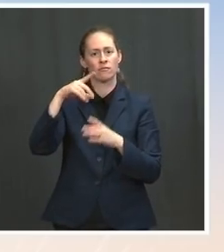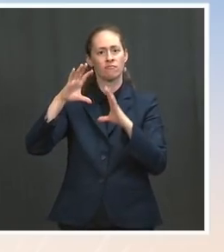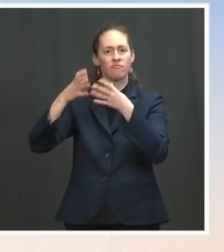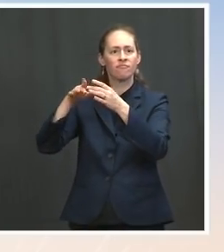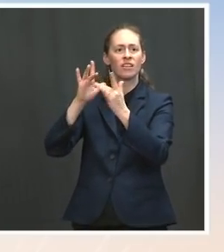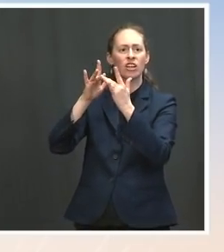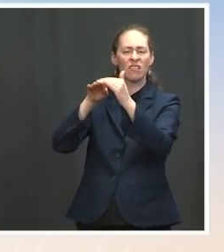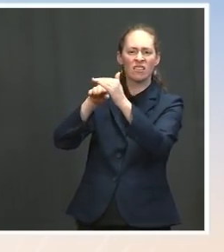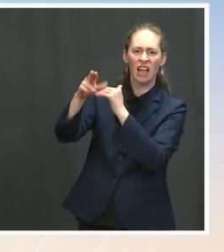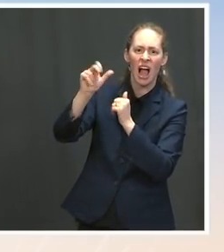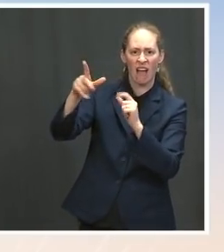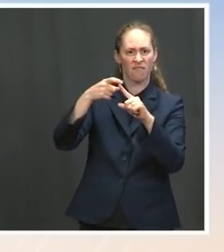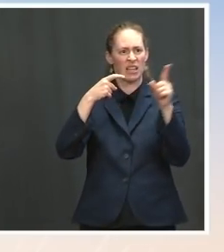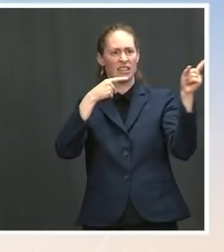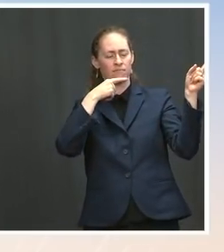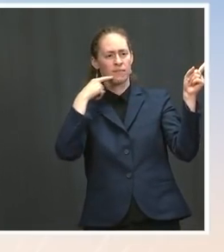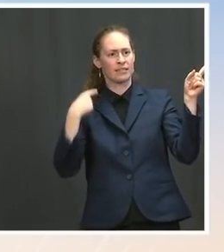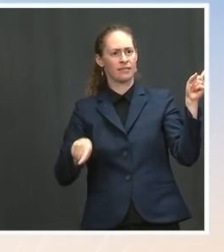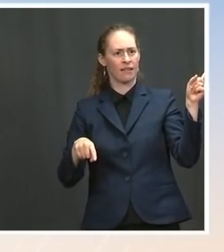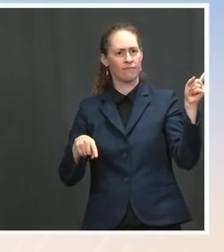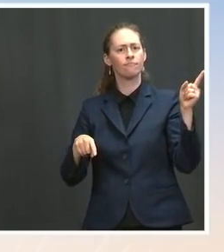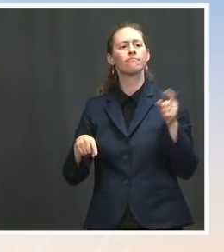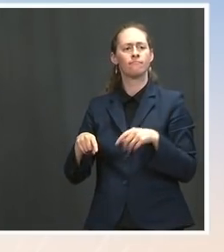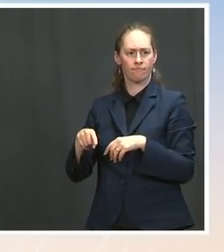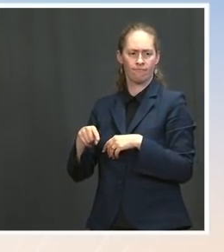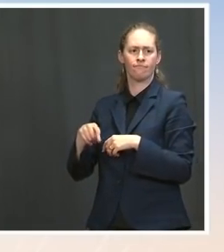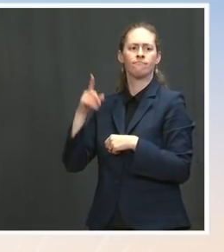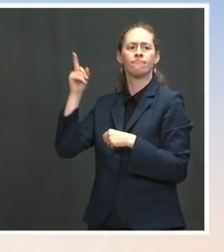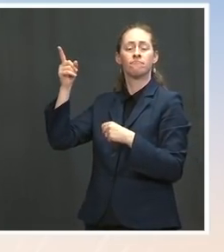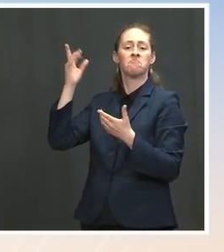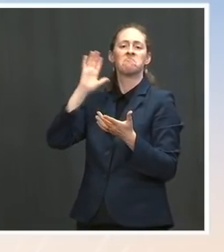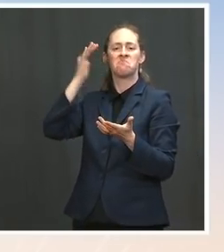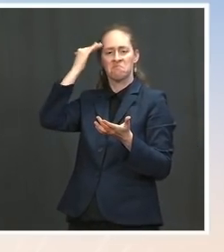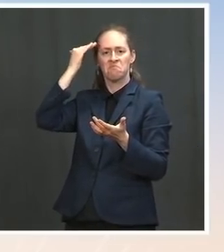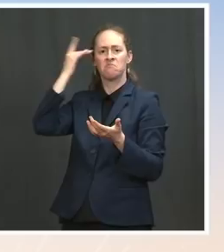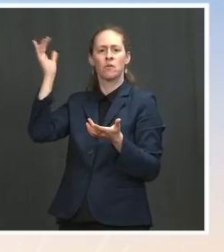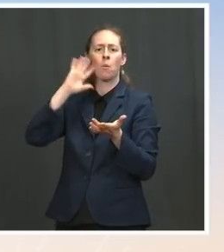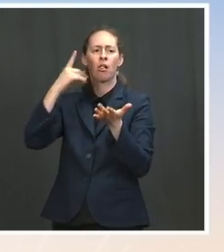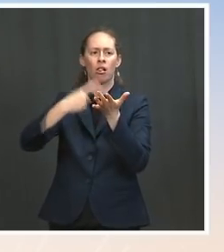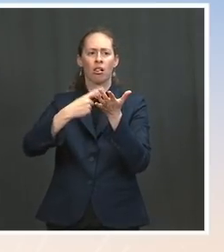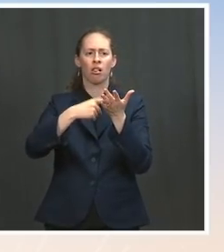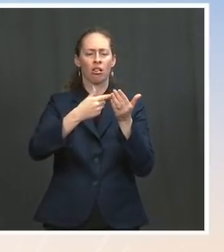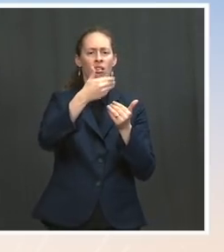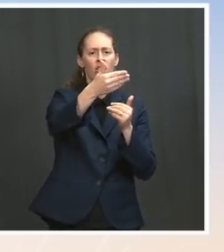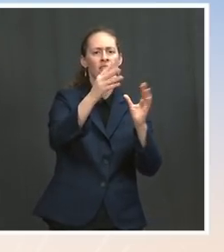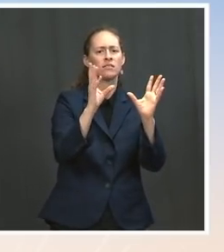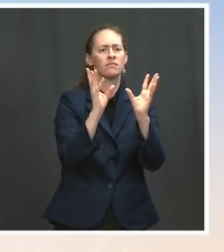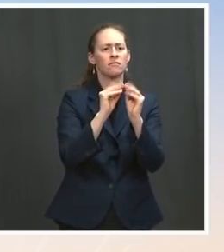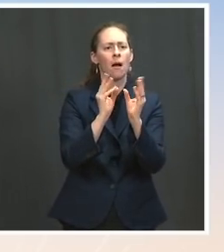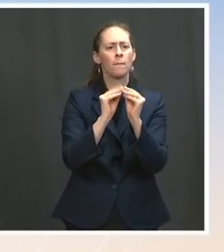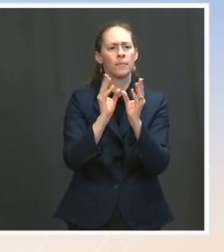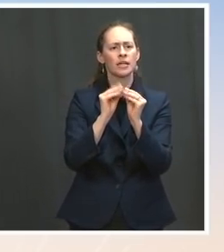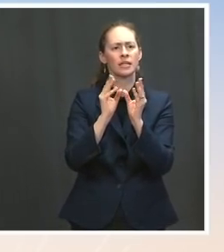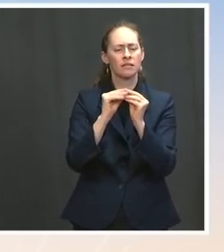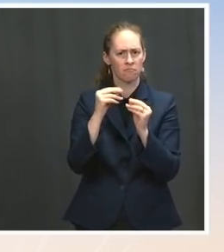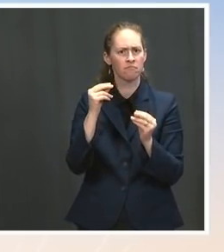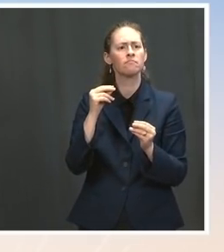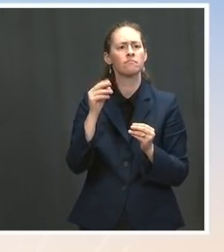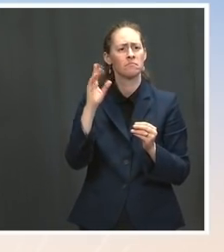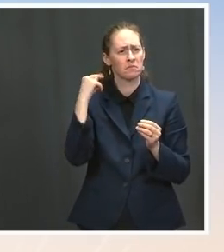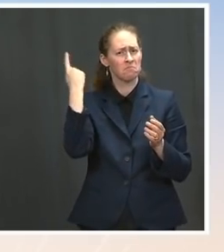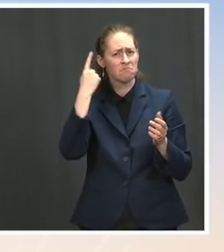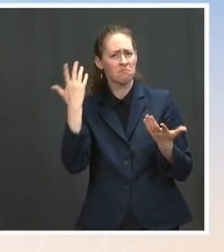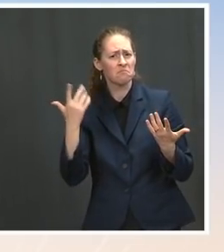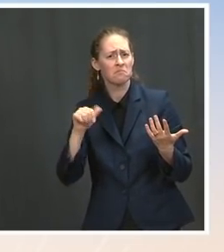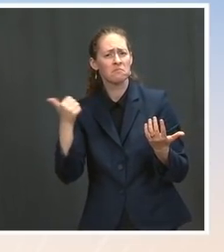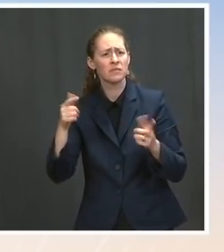bring this up in his meeting mm-hmm. with President Putin, but is the administration really considering any actions in addition to that